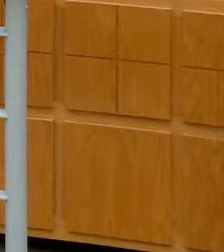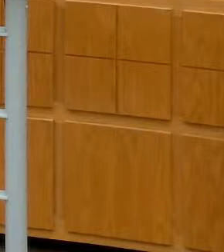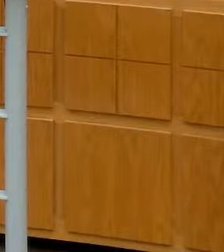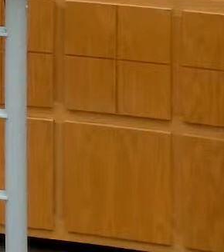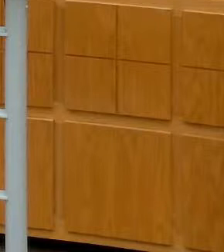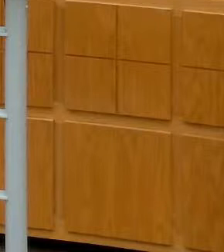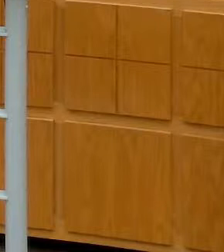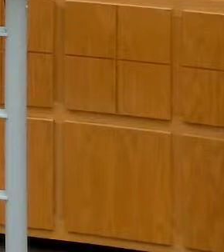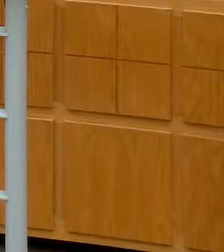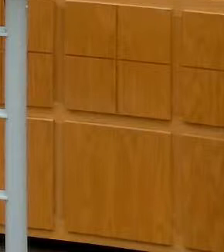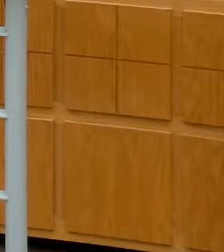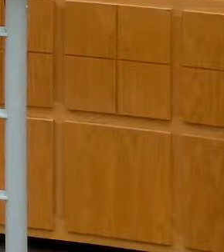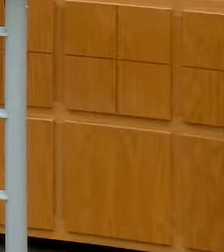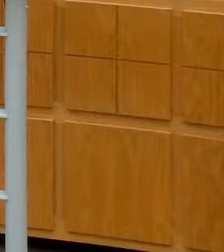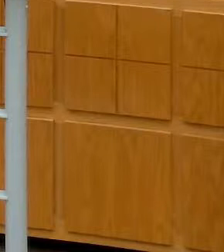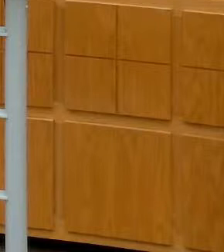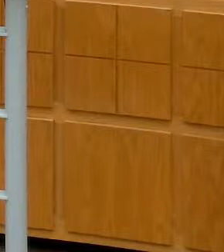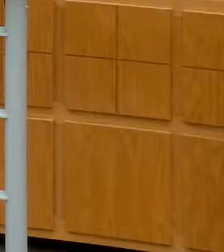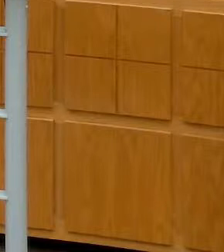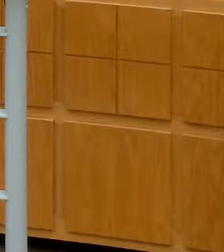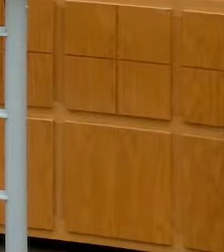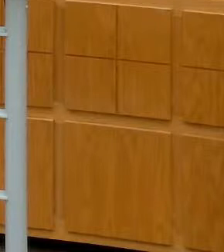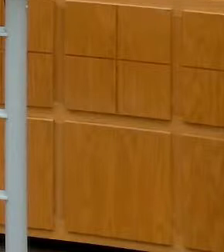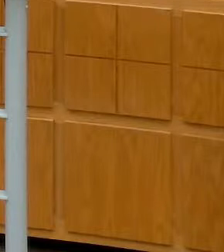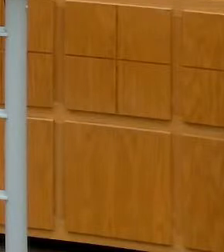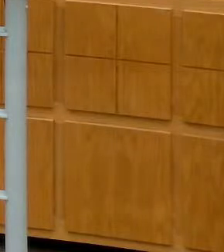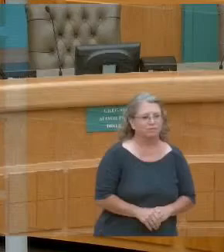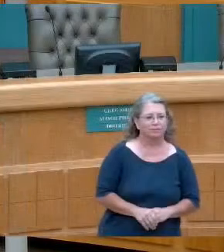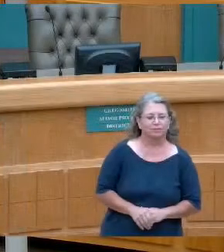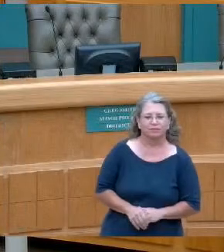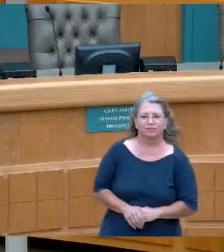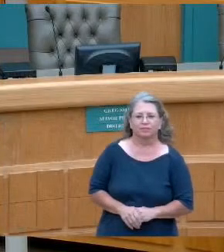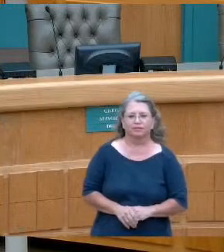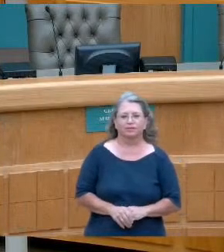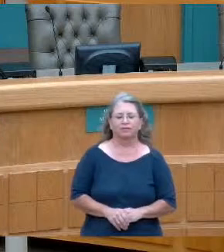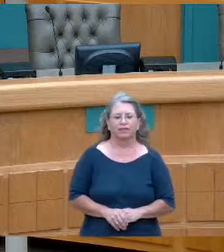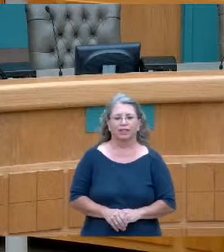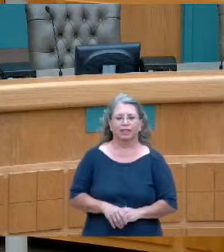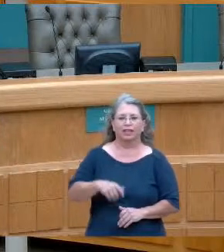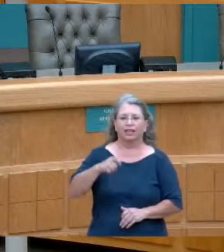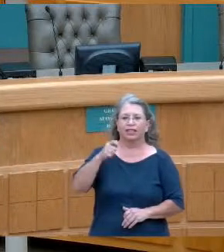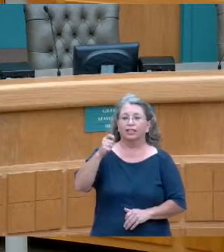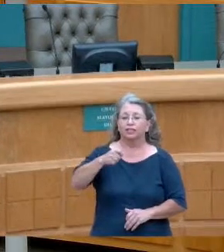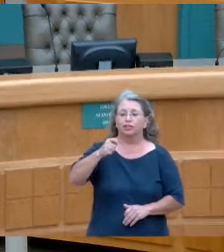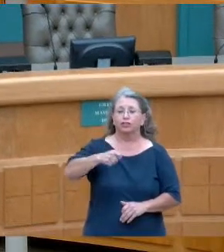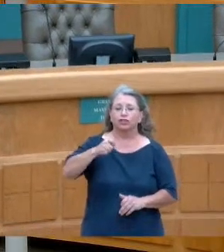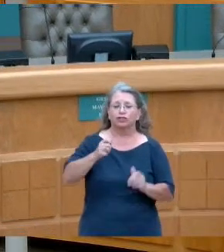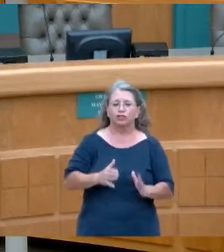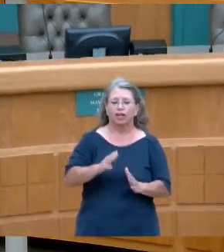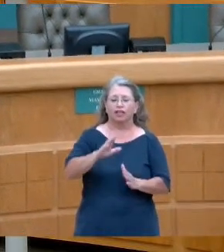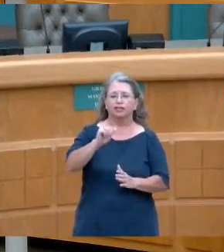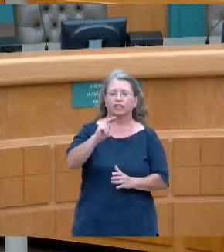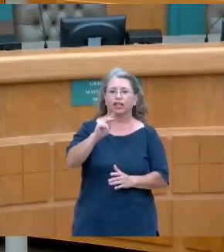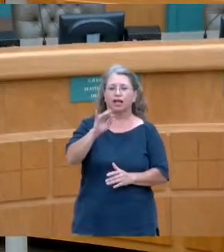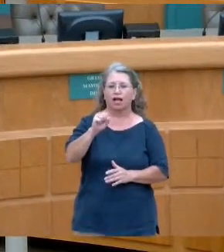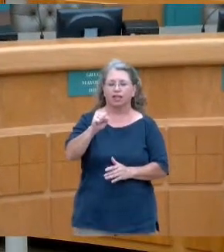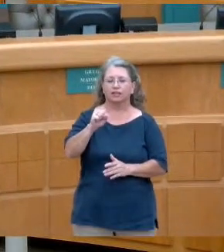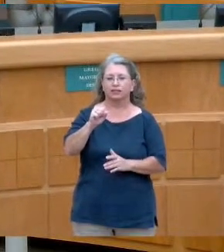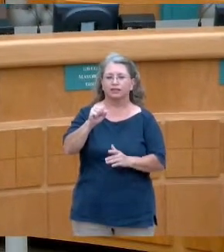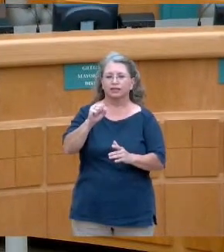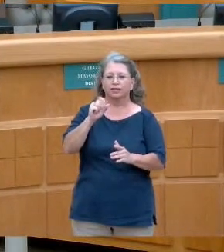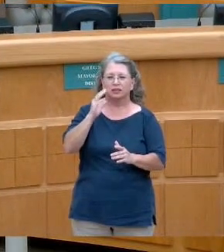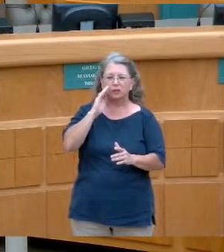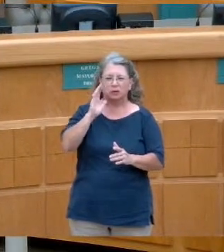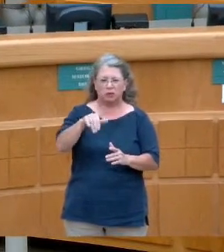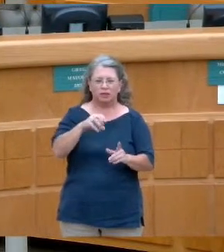but because she and her fellow commissioners were exposed to an employee at the county during a